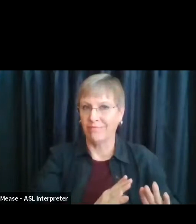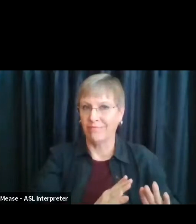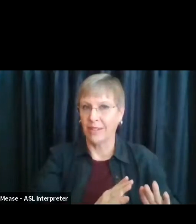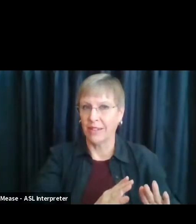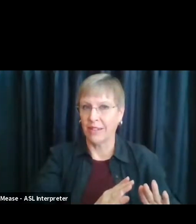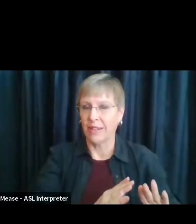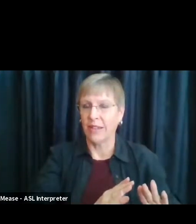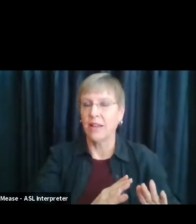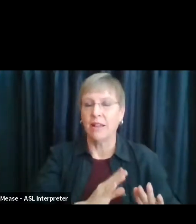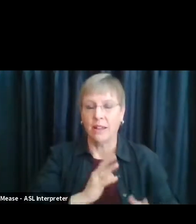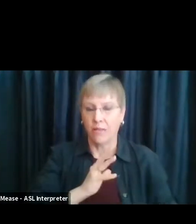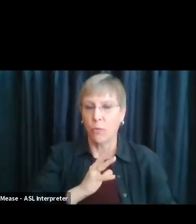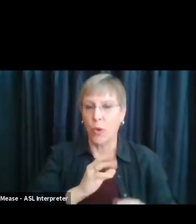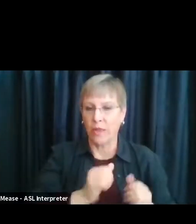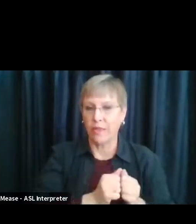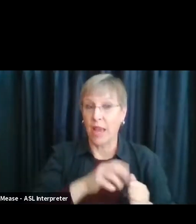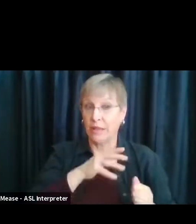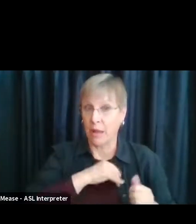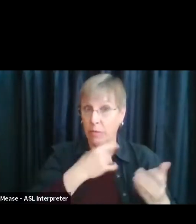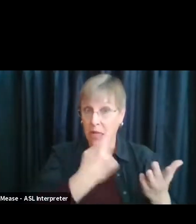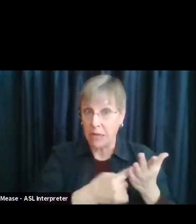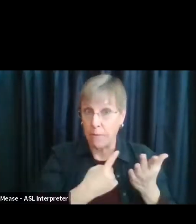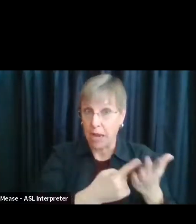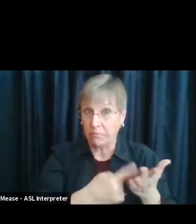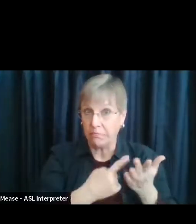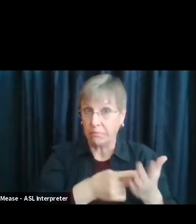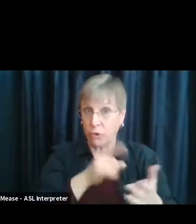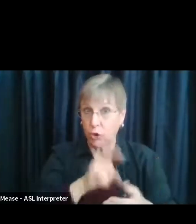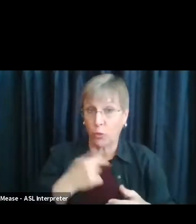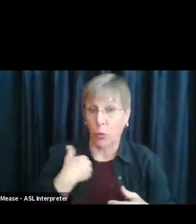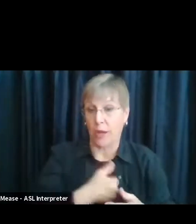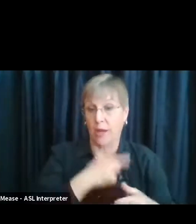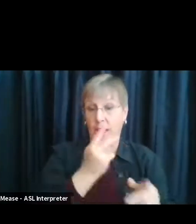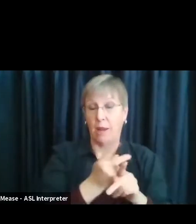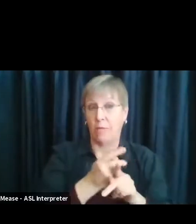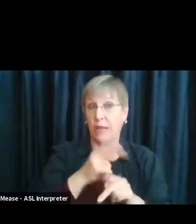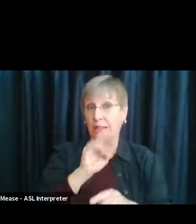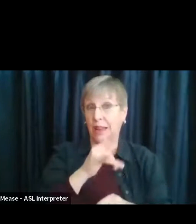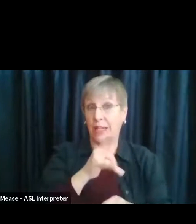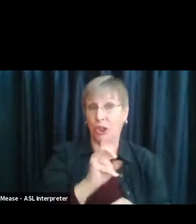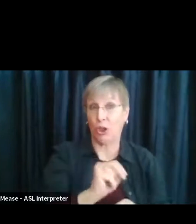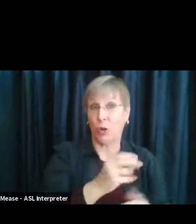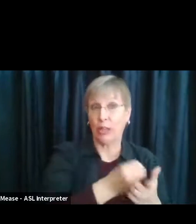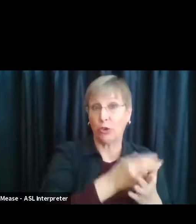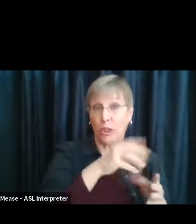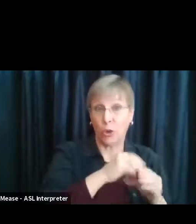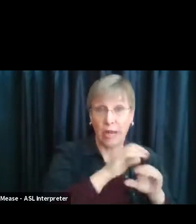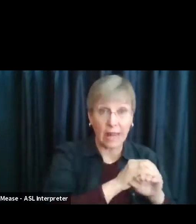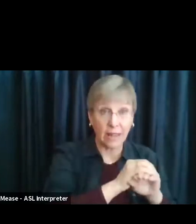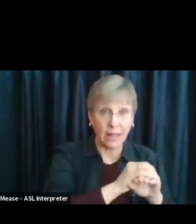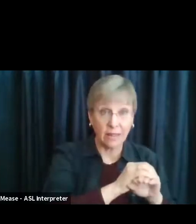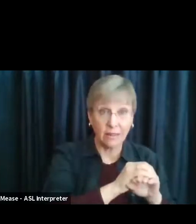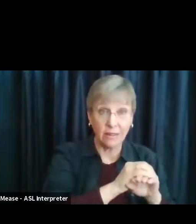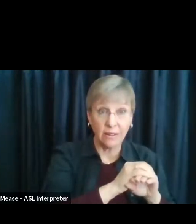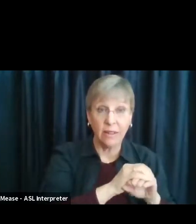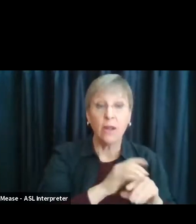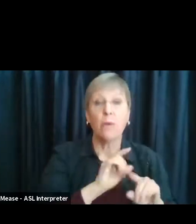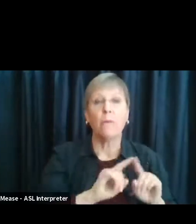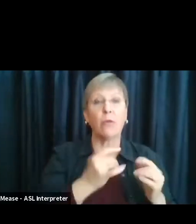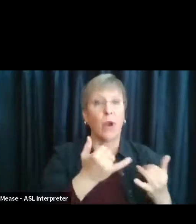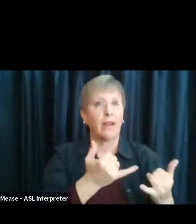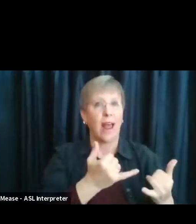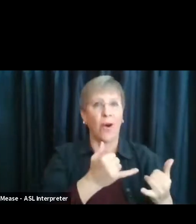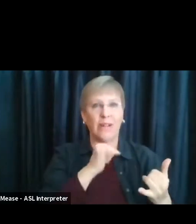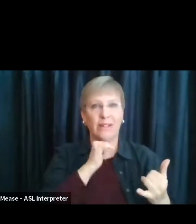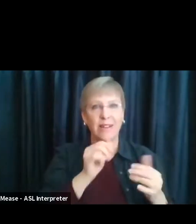a debate about should they keep the Nigerian treasures in England, but for the moment it's